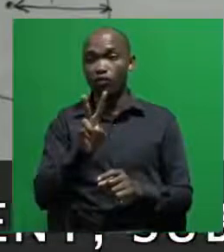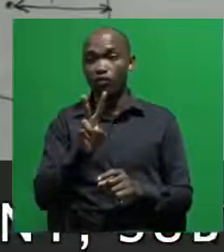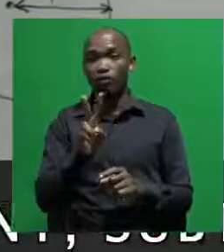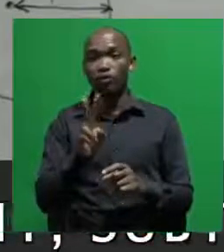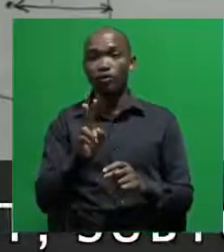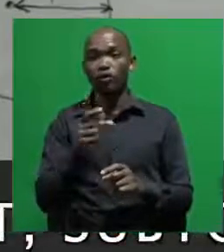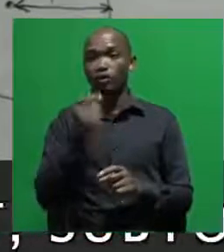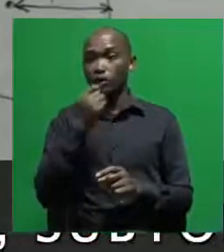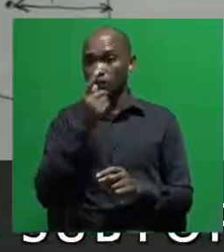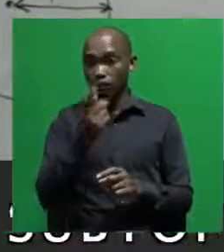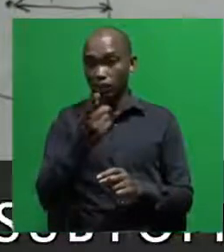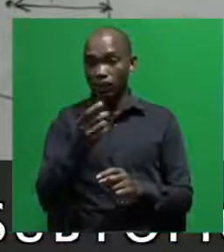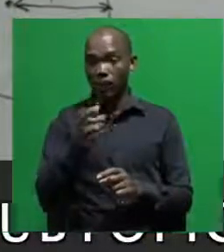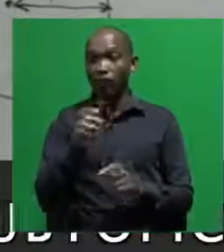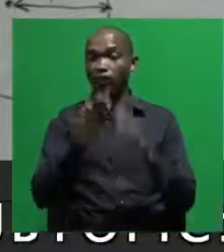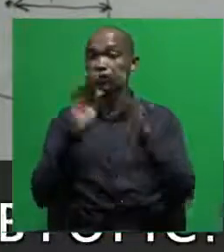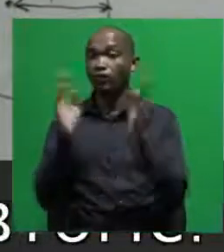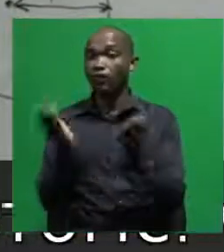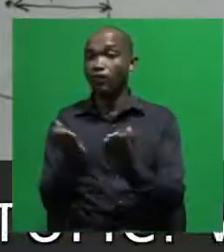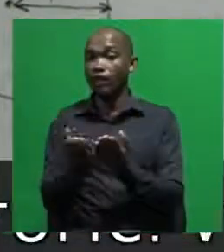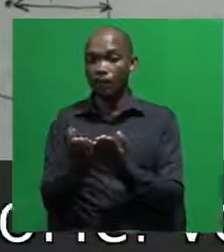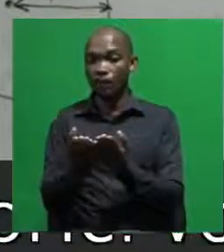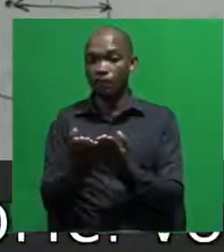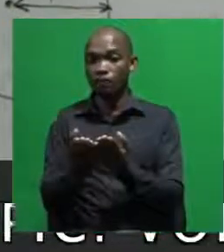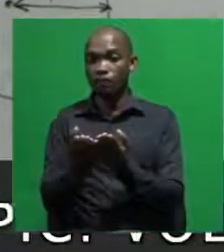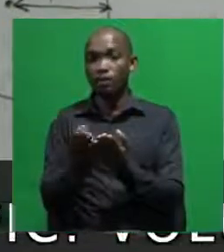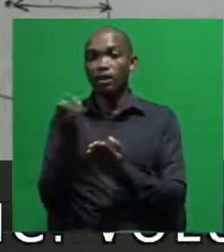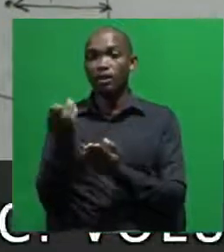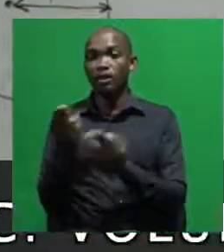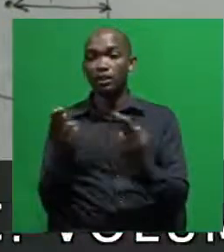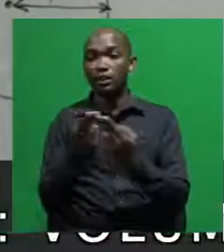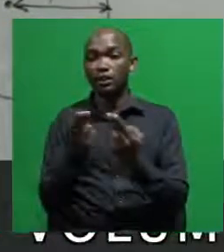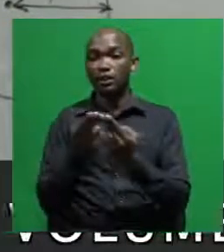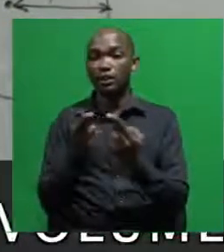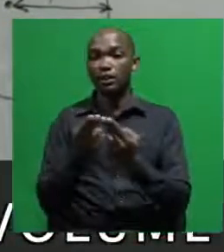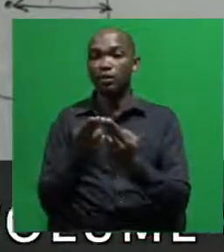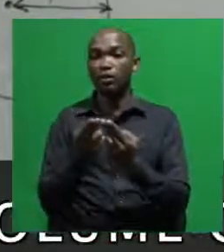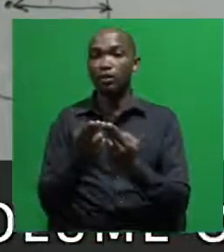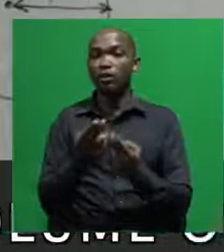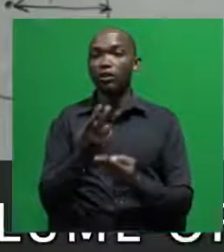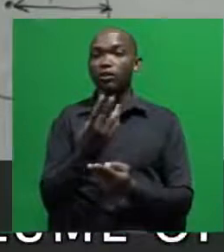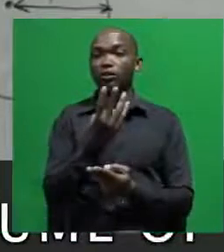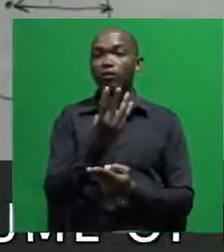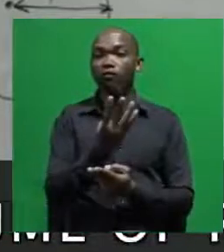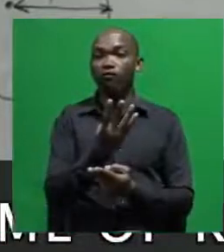object, we can say the sphere, this is equal to